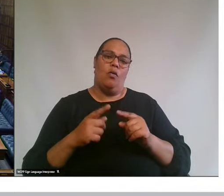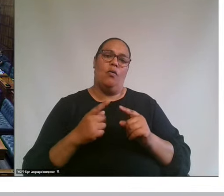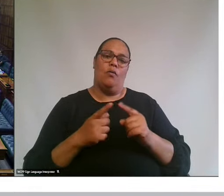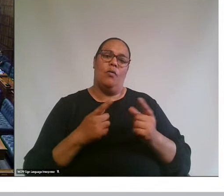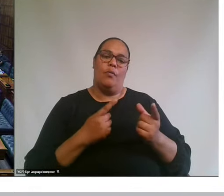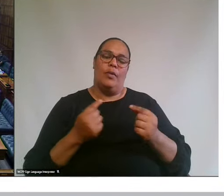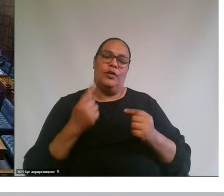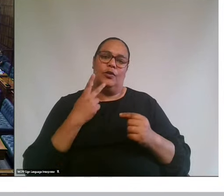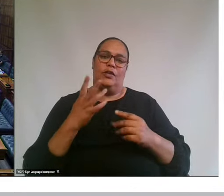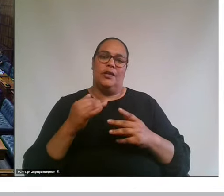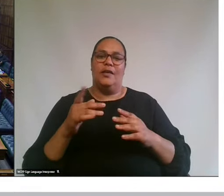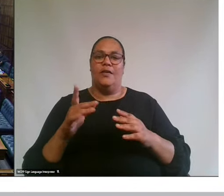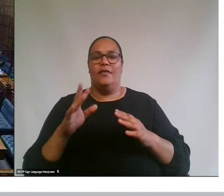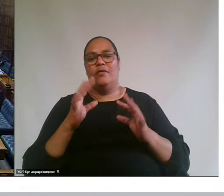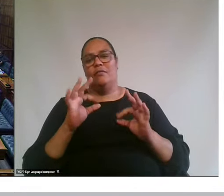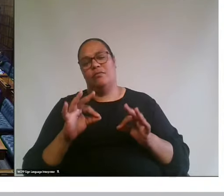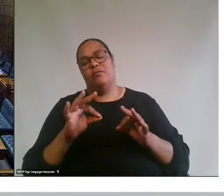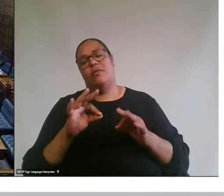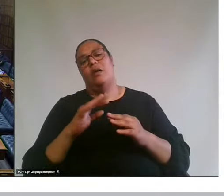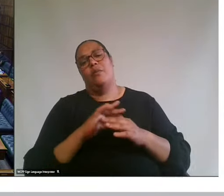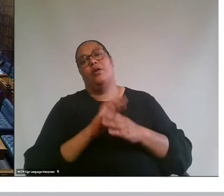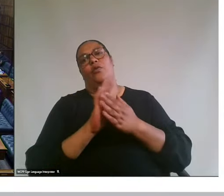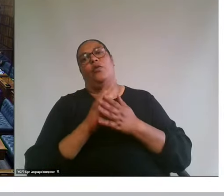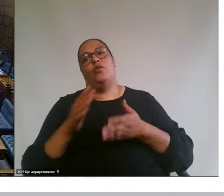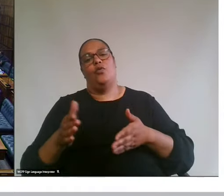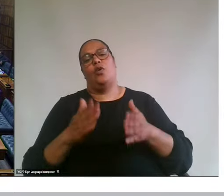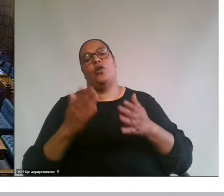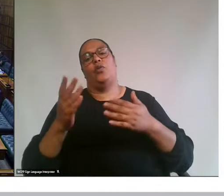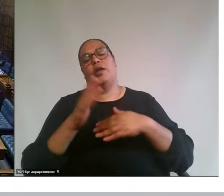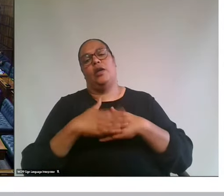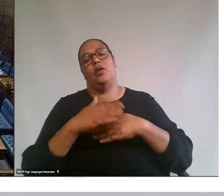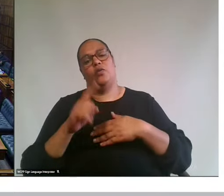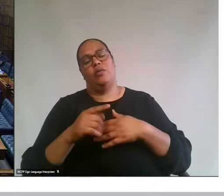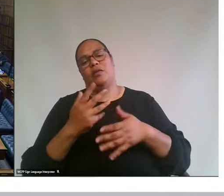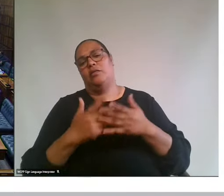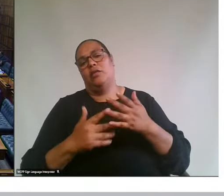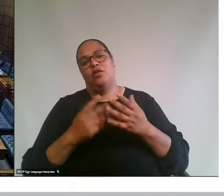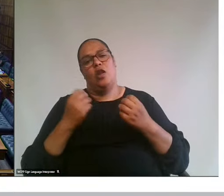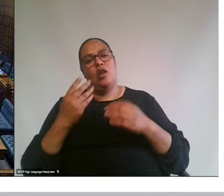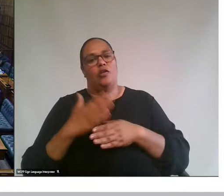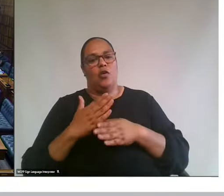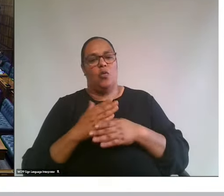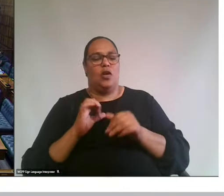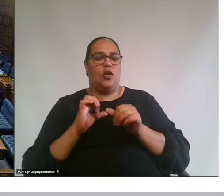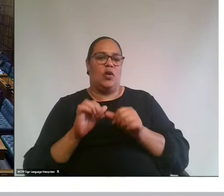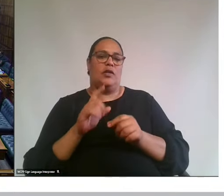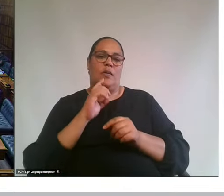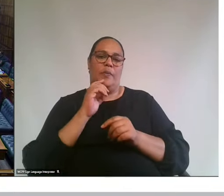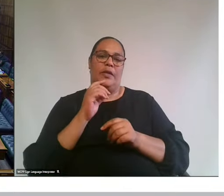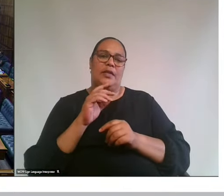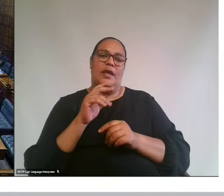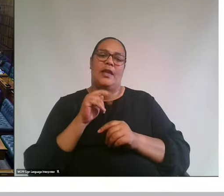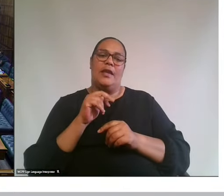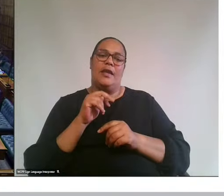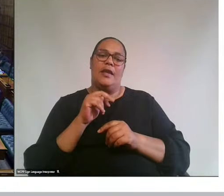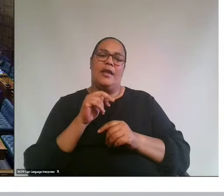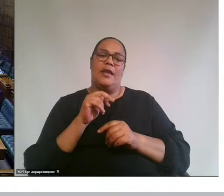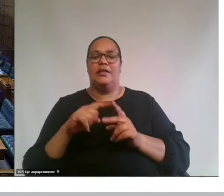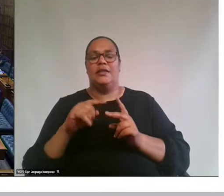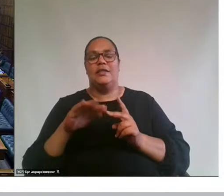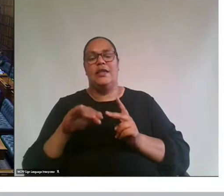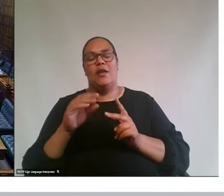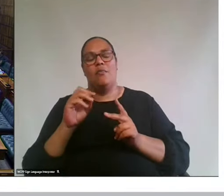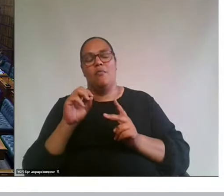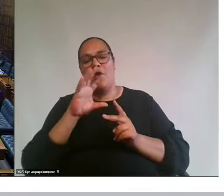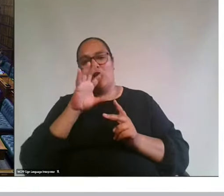the permits and they make sure that all of the you know where the roads need to be closed whatever so there's a lot of work going on so it's Netflix sea monster trigger